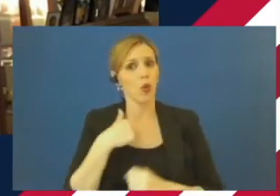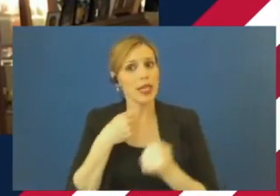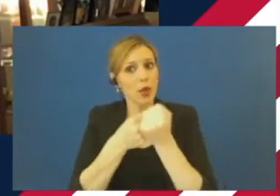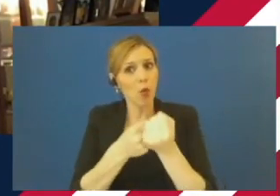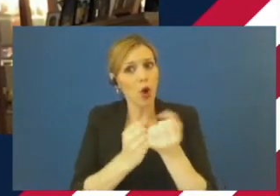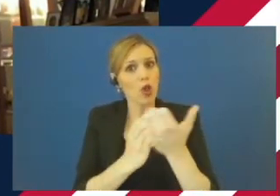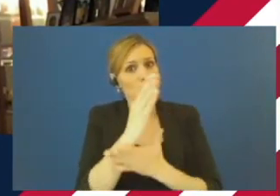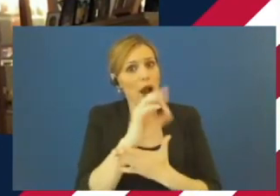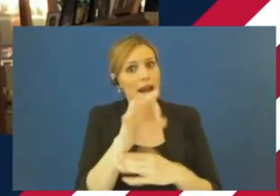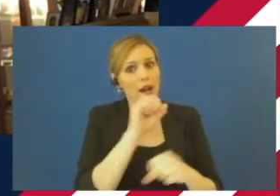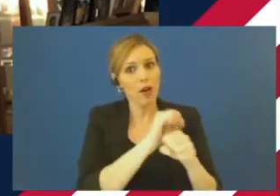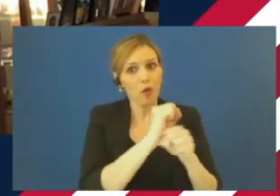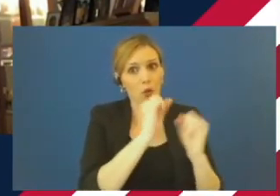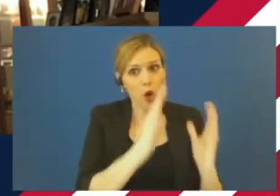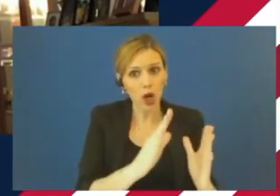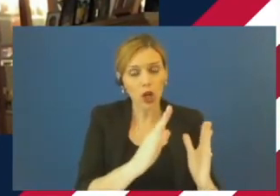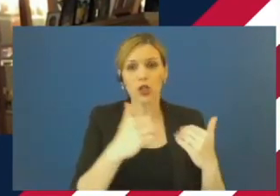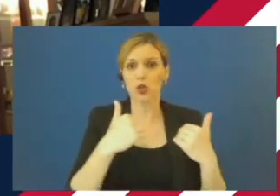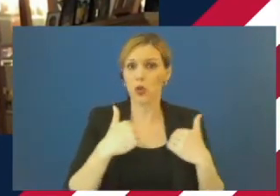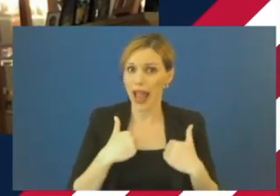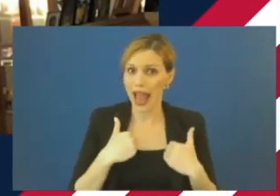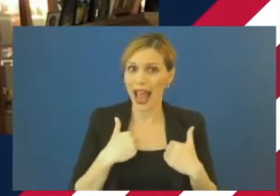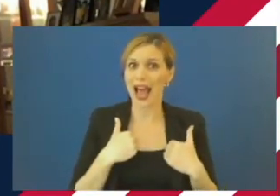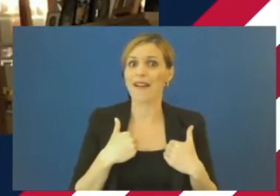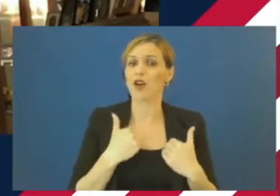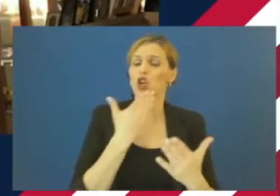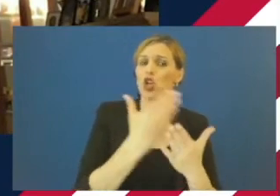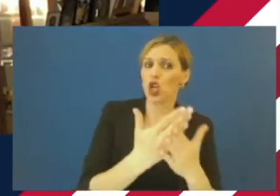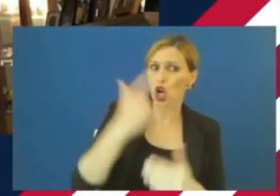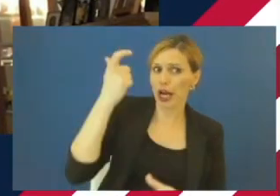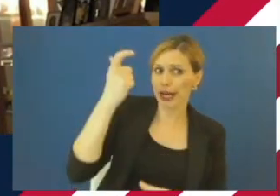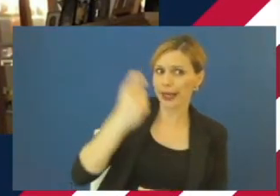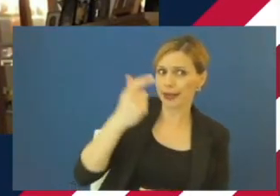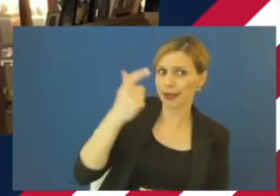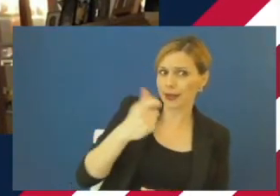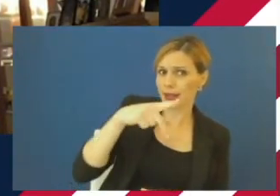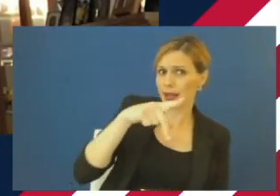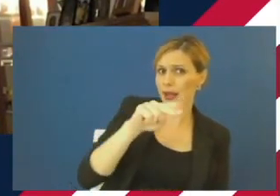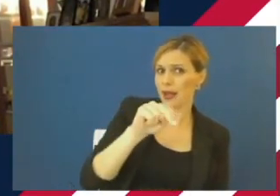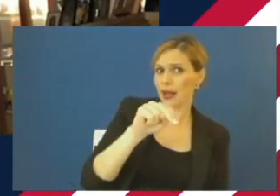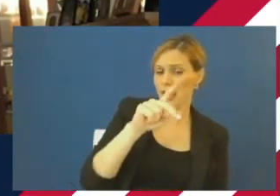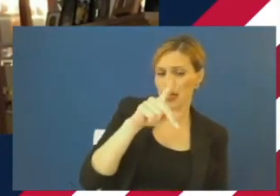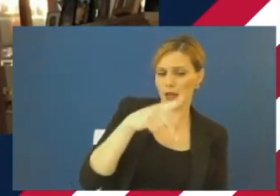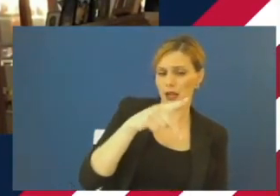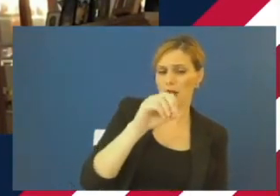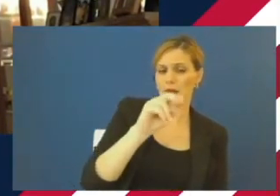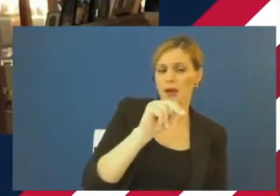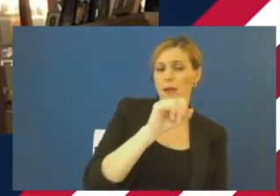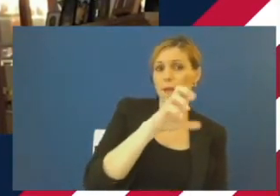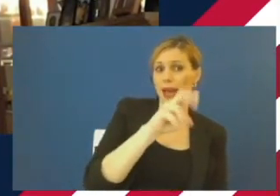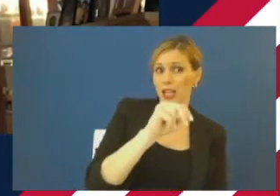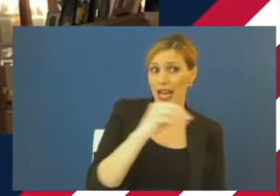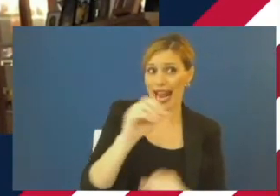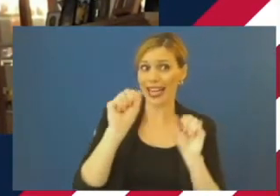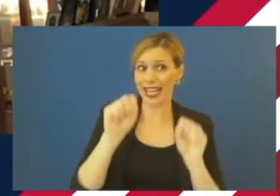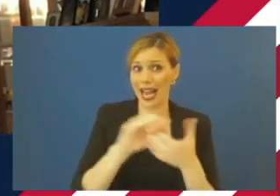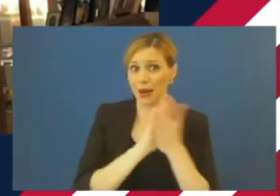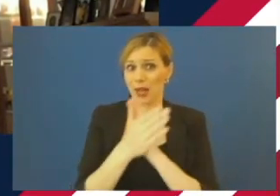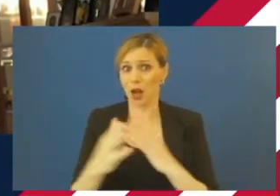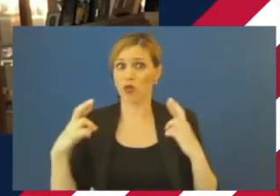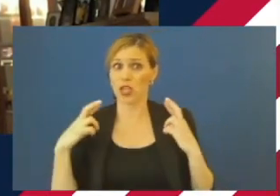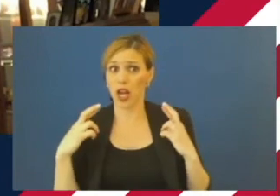retirement by protecting defined benefit pensions and allowing workers who retire early, like firefighters, to purchase health coverage through